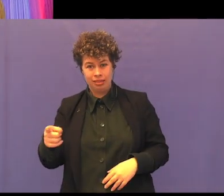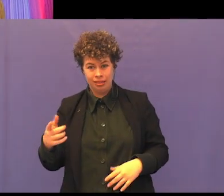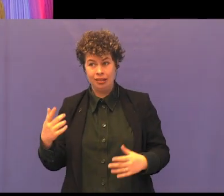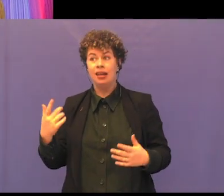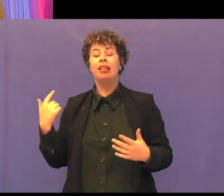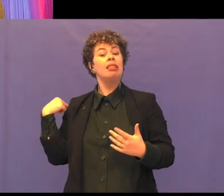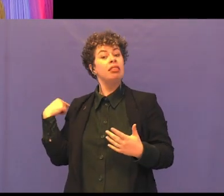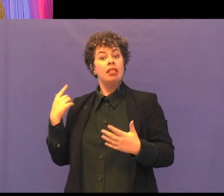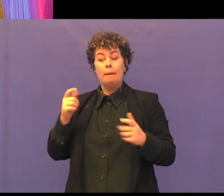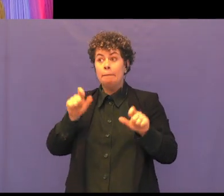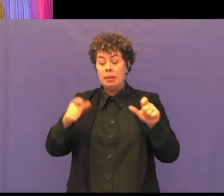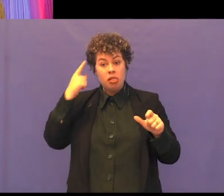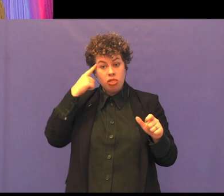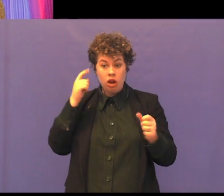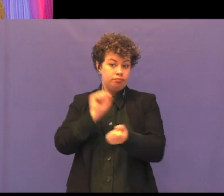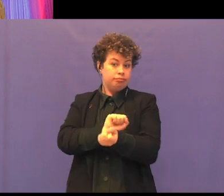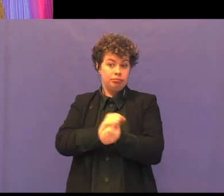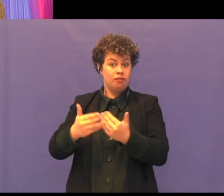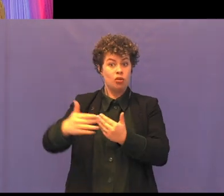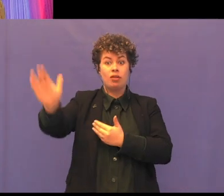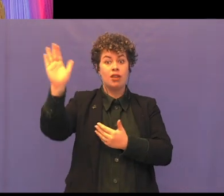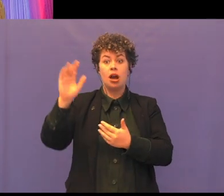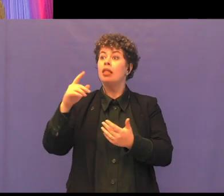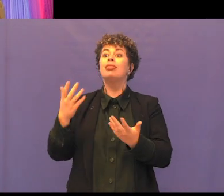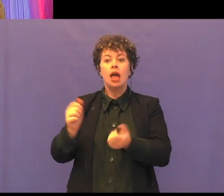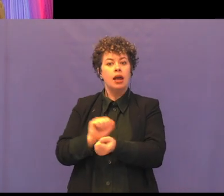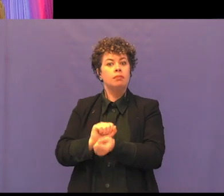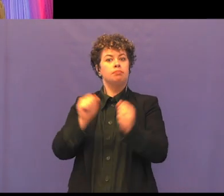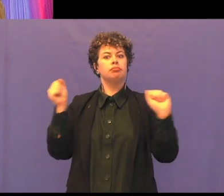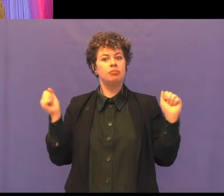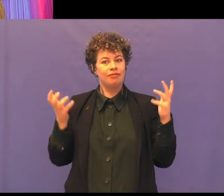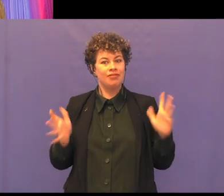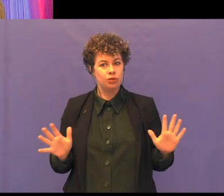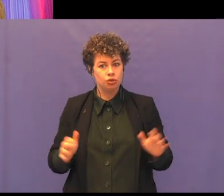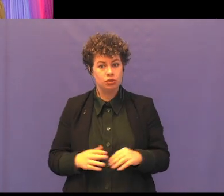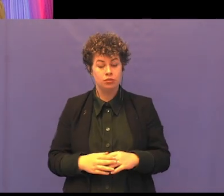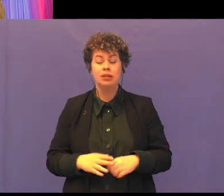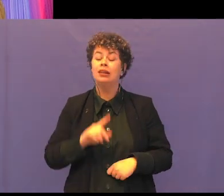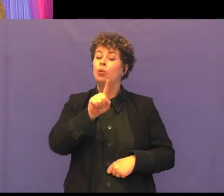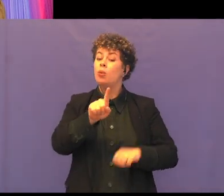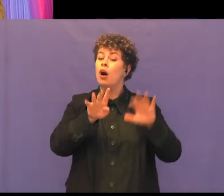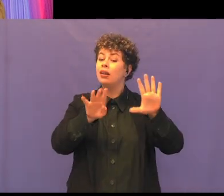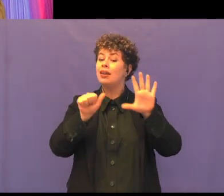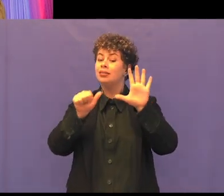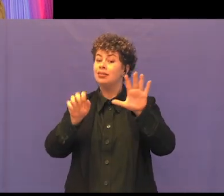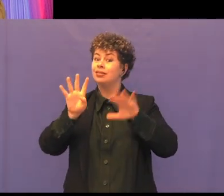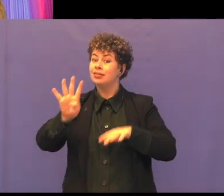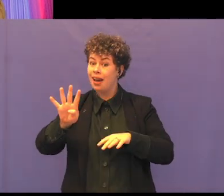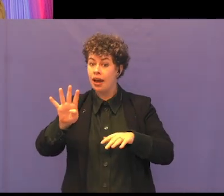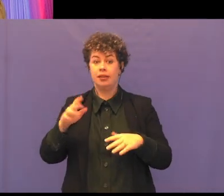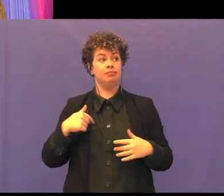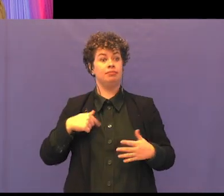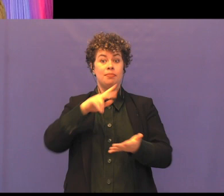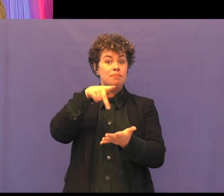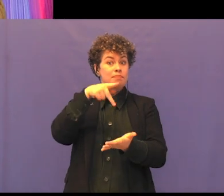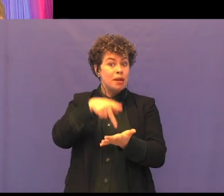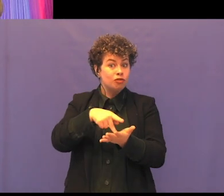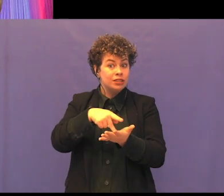Parliament in Paris. Not a single female member in the Assemblée Nationale.